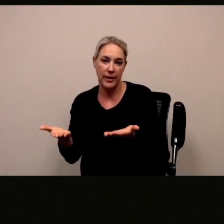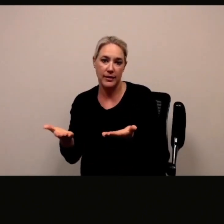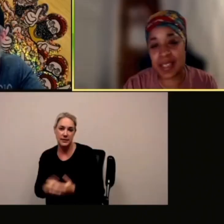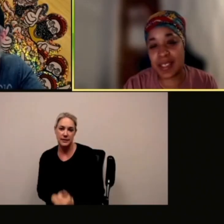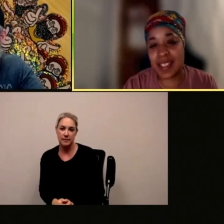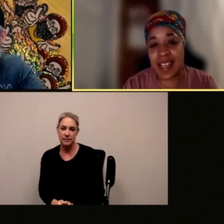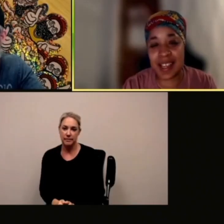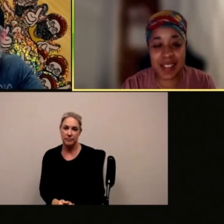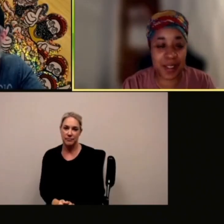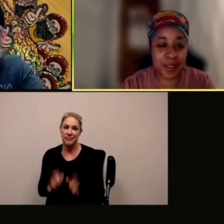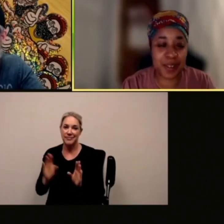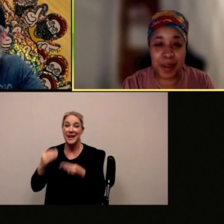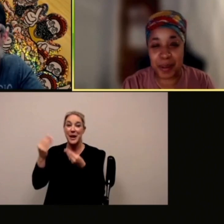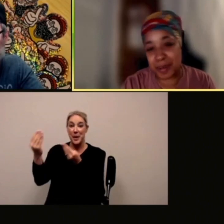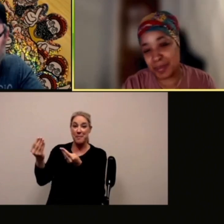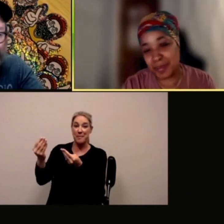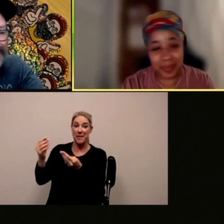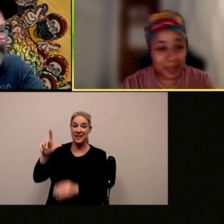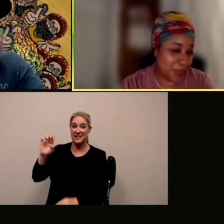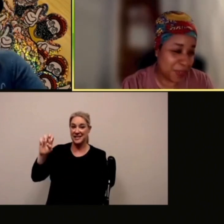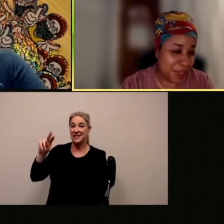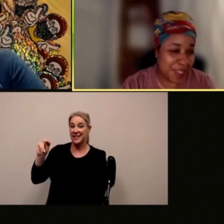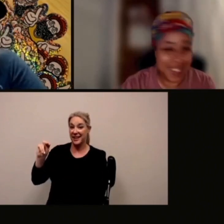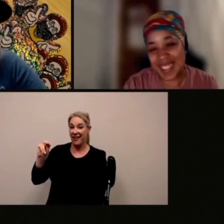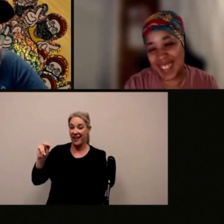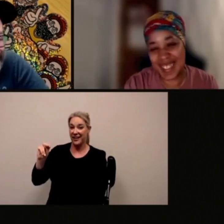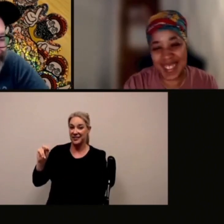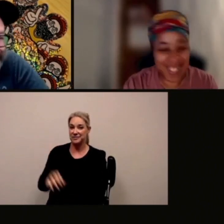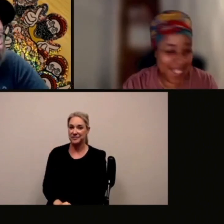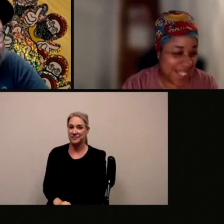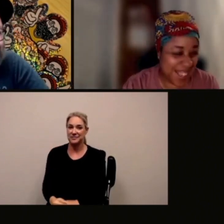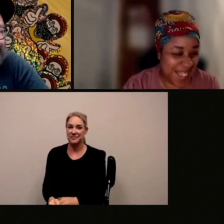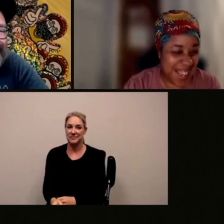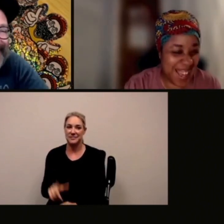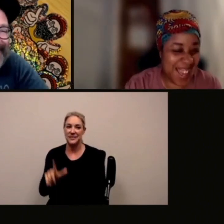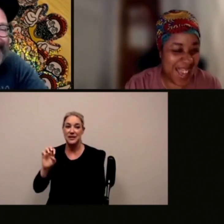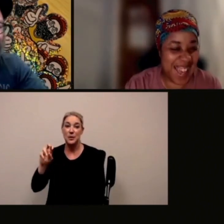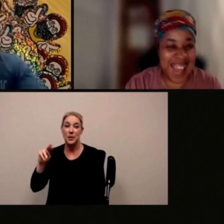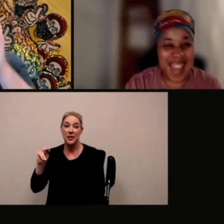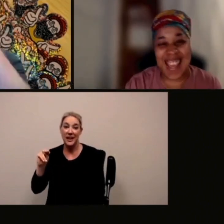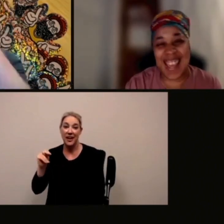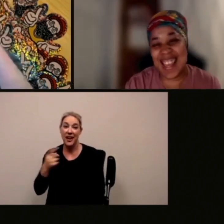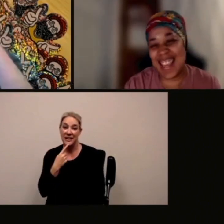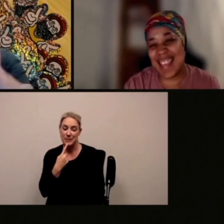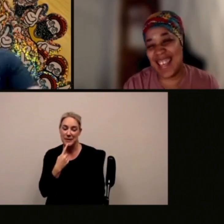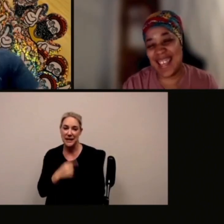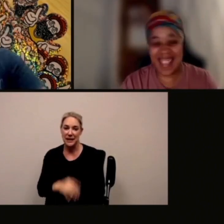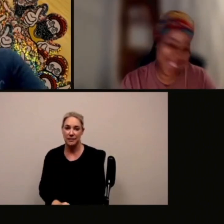I'm gonna pass it to Leon. Take it on home. Oh, good Lord, what am I doing?